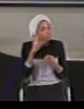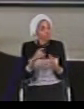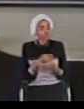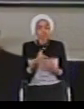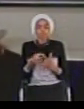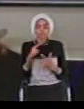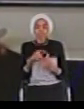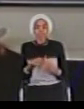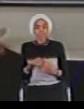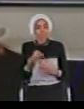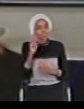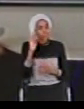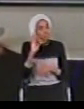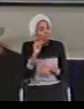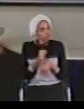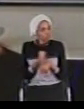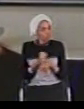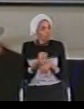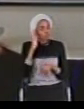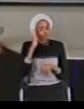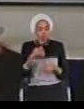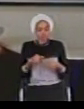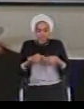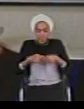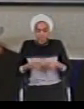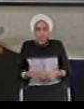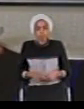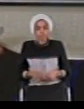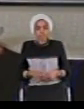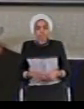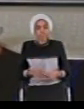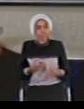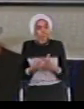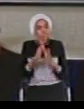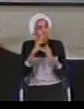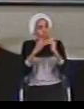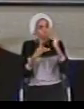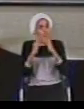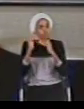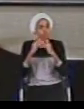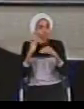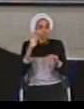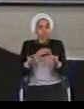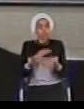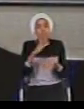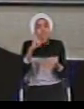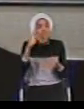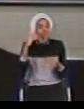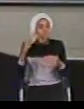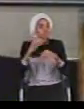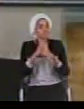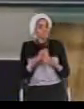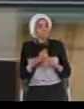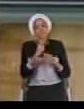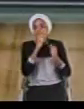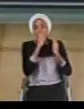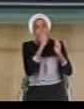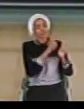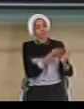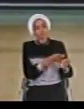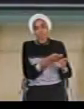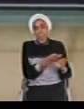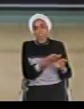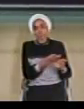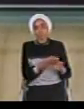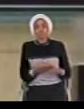your work will abide, that you build thereupon, and you receive a reward. Verse 15,